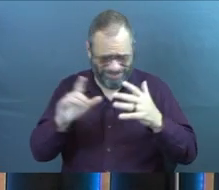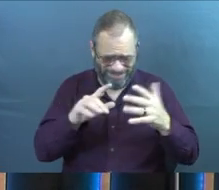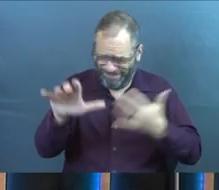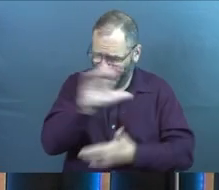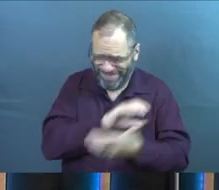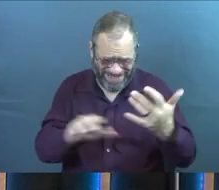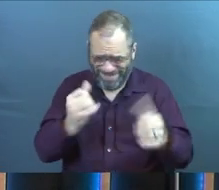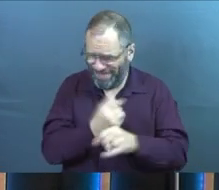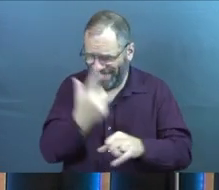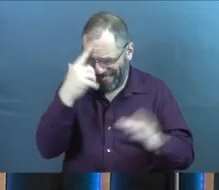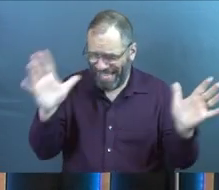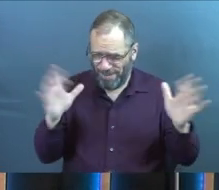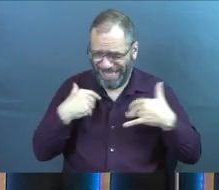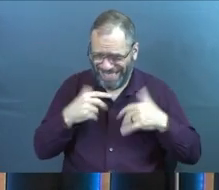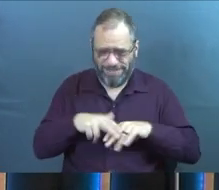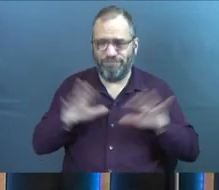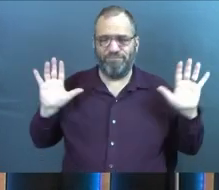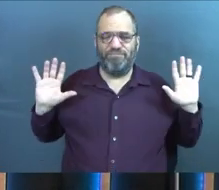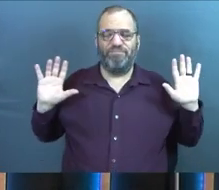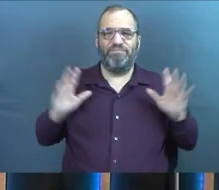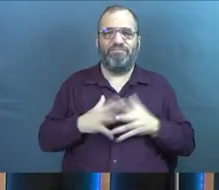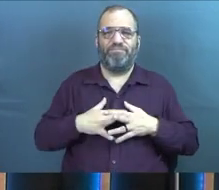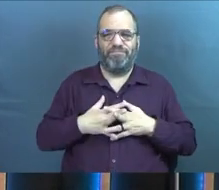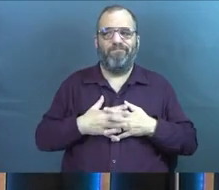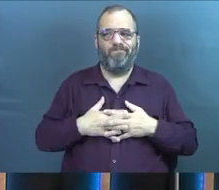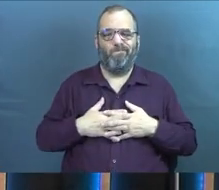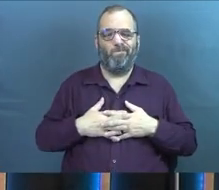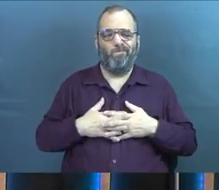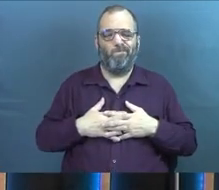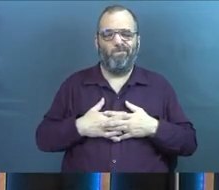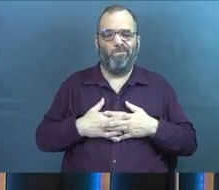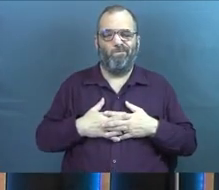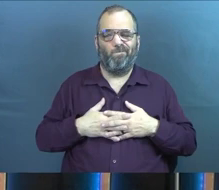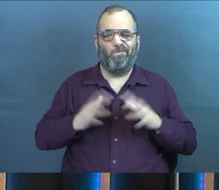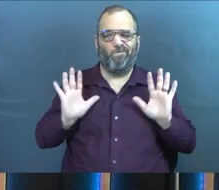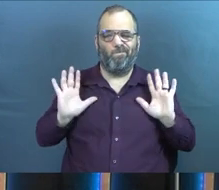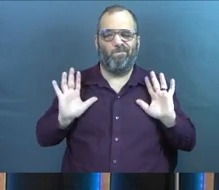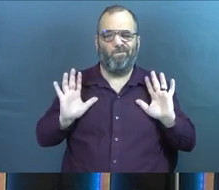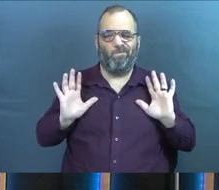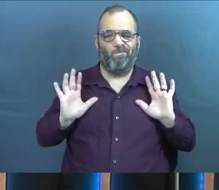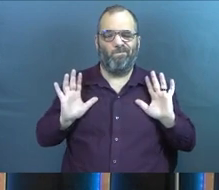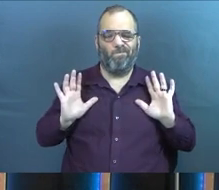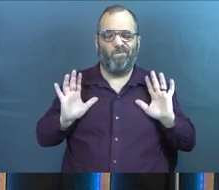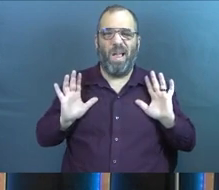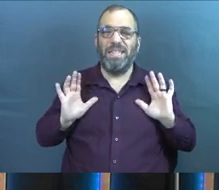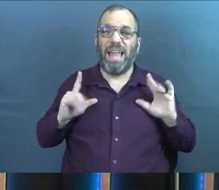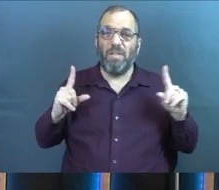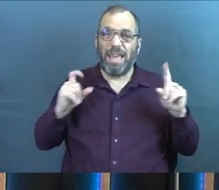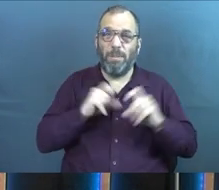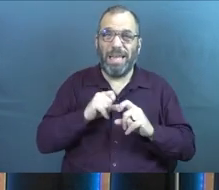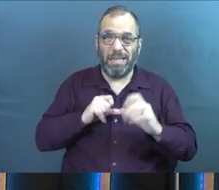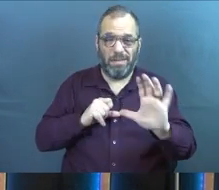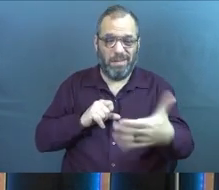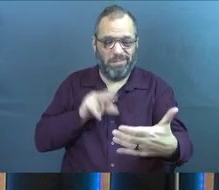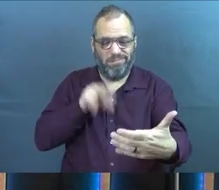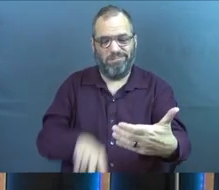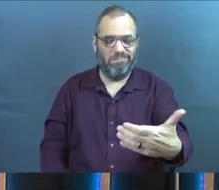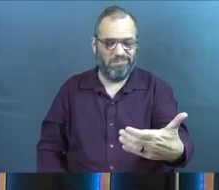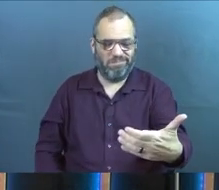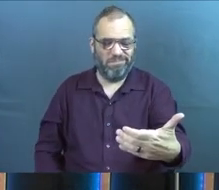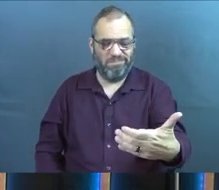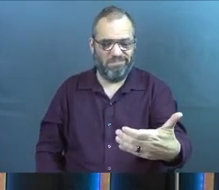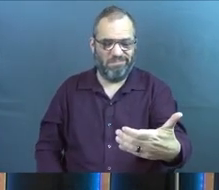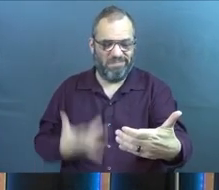just doesn't make sense. And so I'm just going to step back, right? And we look at the complexity as a discouragement rather than